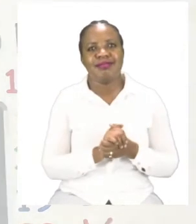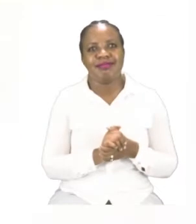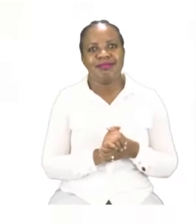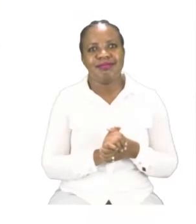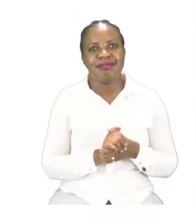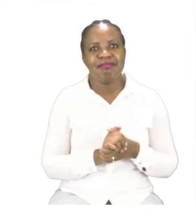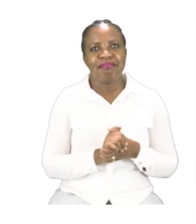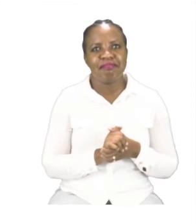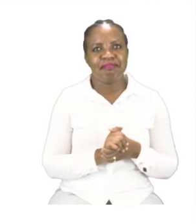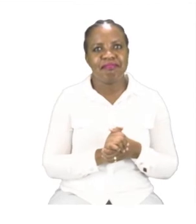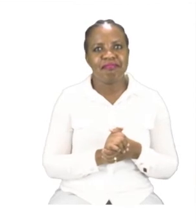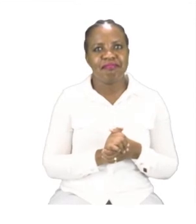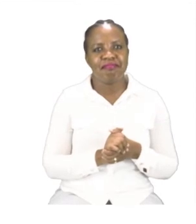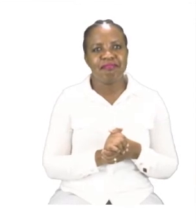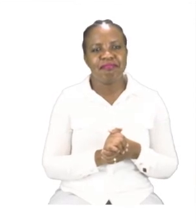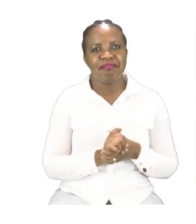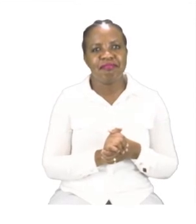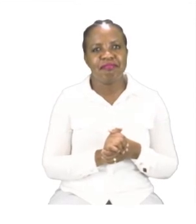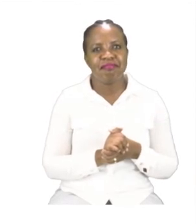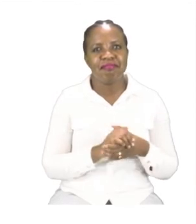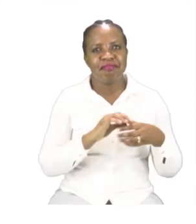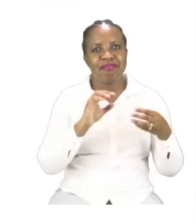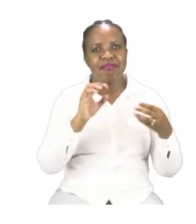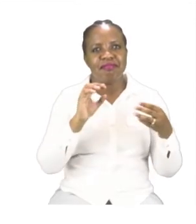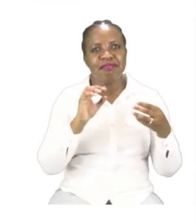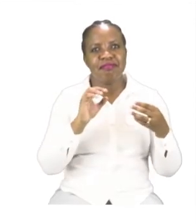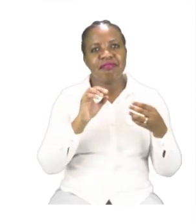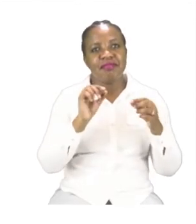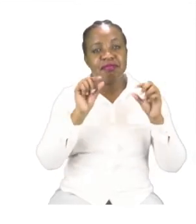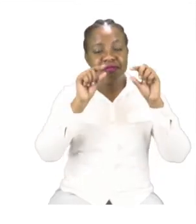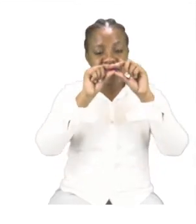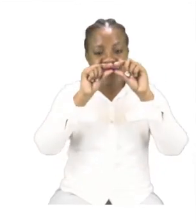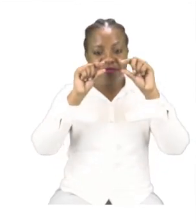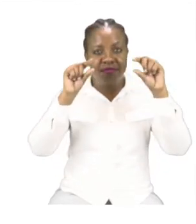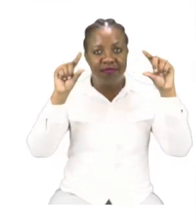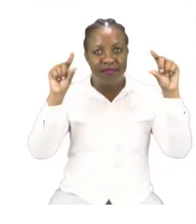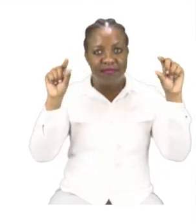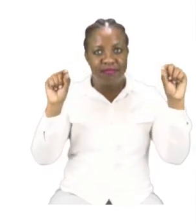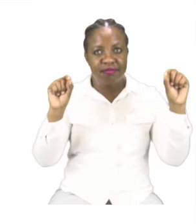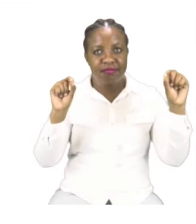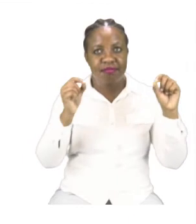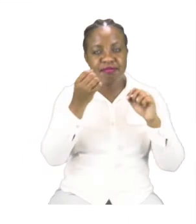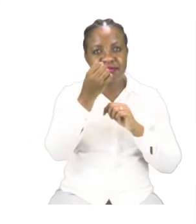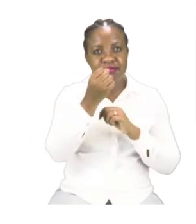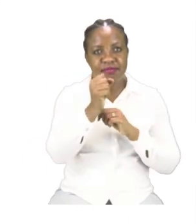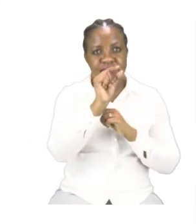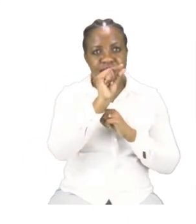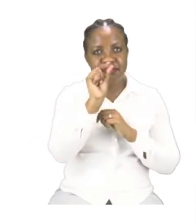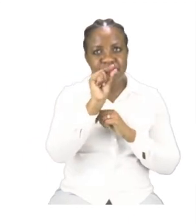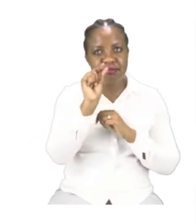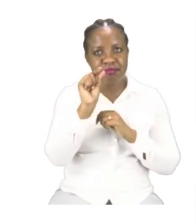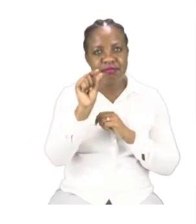look at the exercise. We are going to be using the words in the box to put them in the